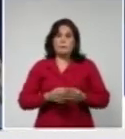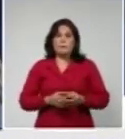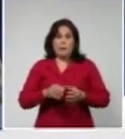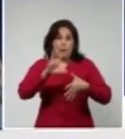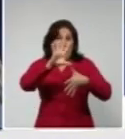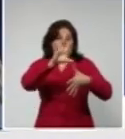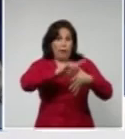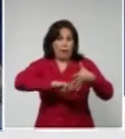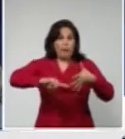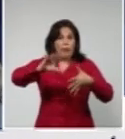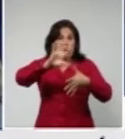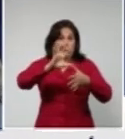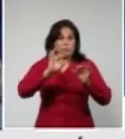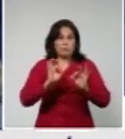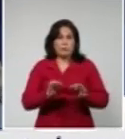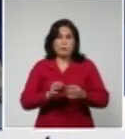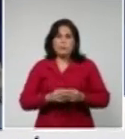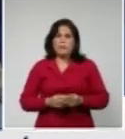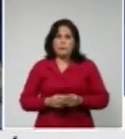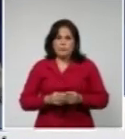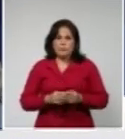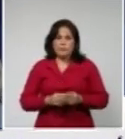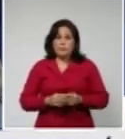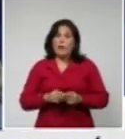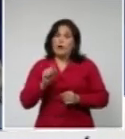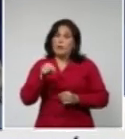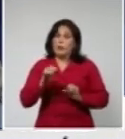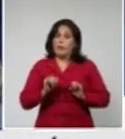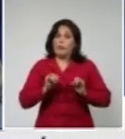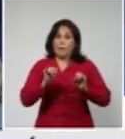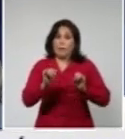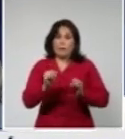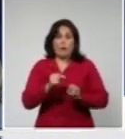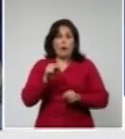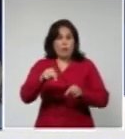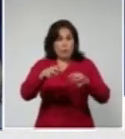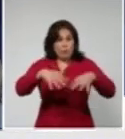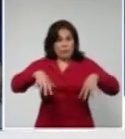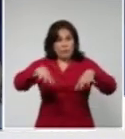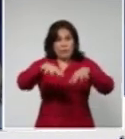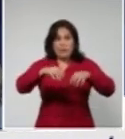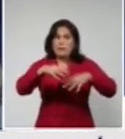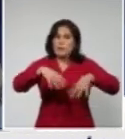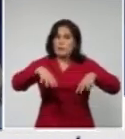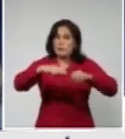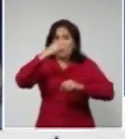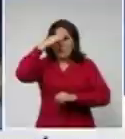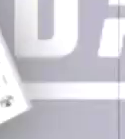information that we have on the behavior of the pandemic in Cuba and the world.